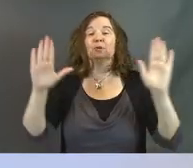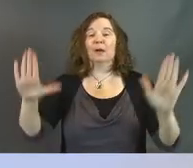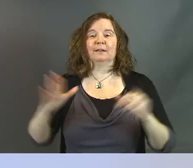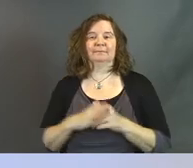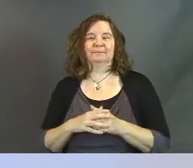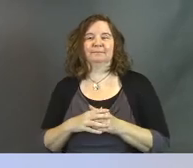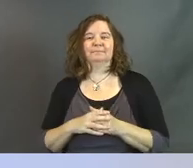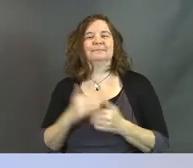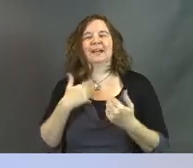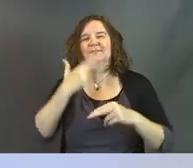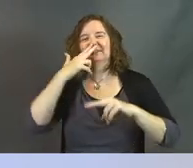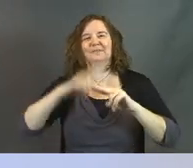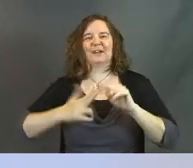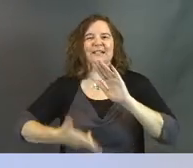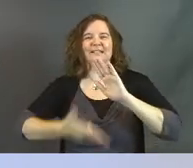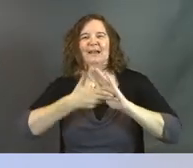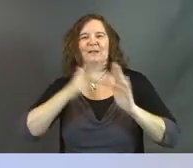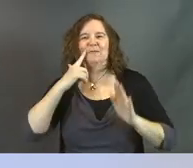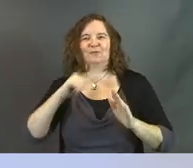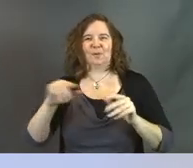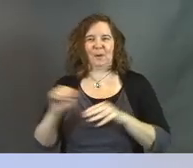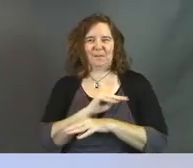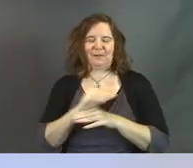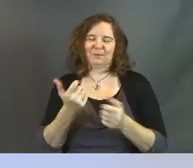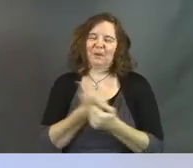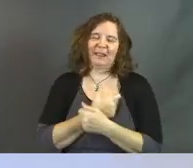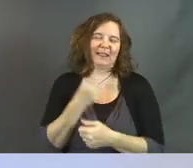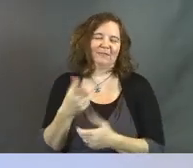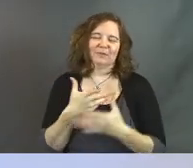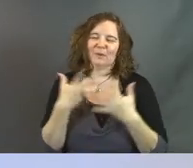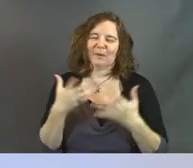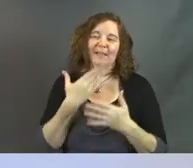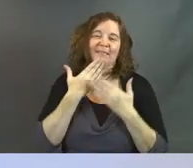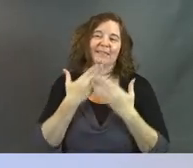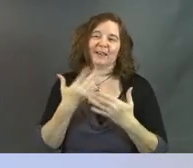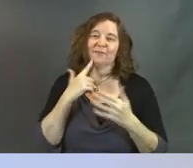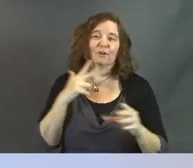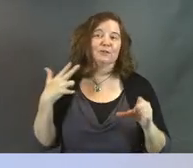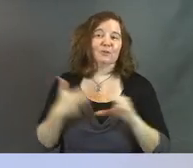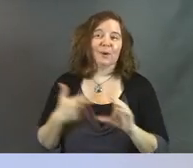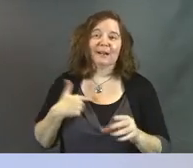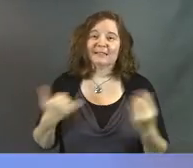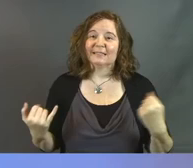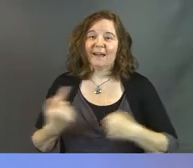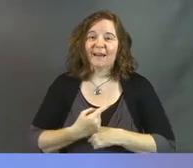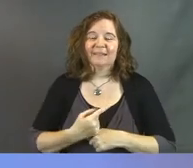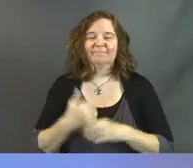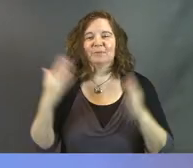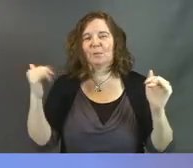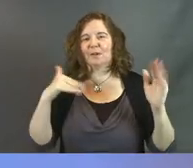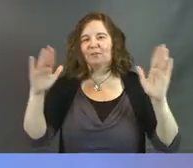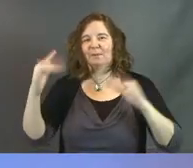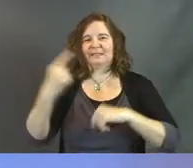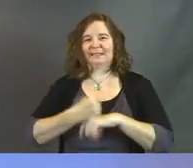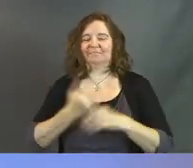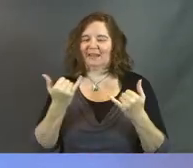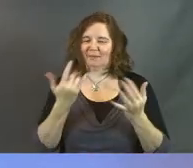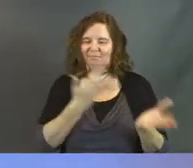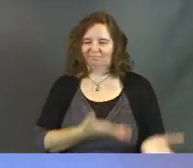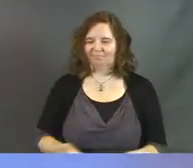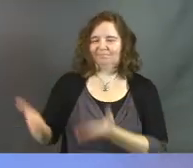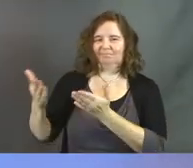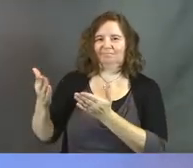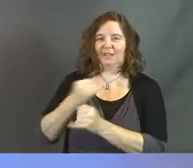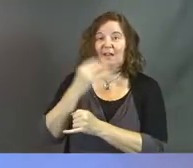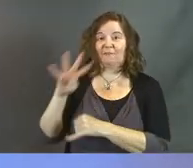there, have some fun, sign up for a ministry. We love you guys so much. Thank you so much for joining us today. We hope you have an amazing day. Now it's time to jump